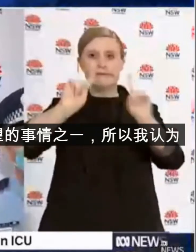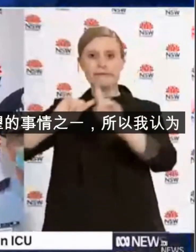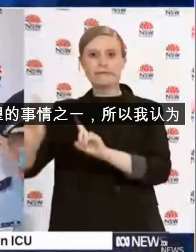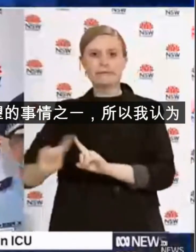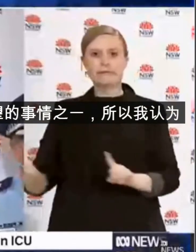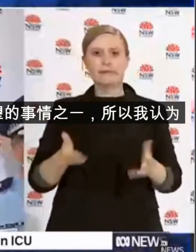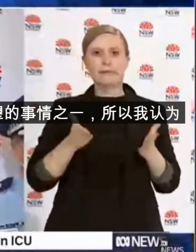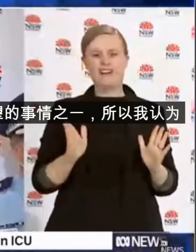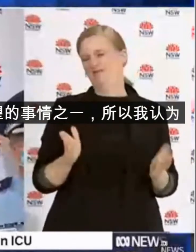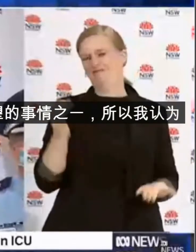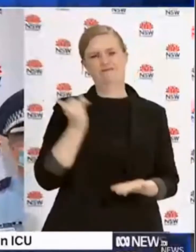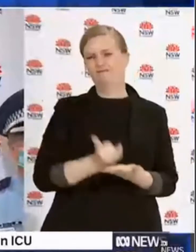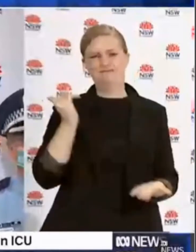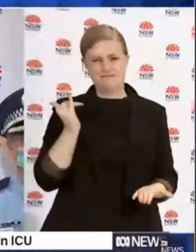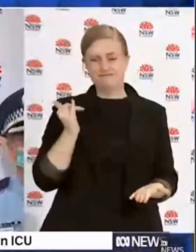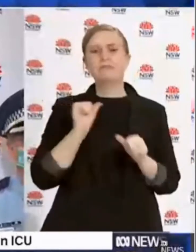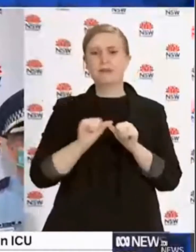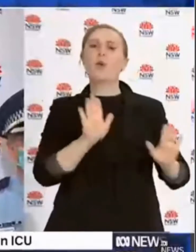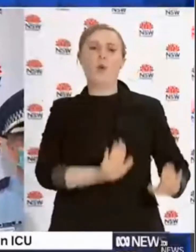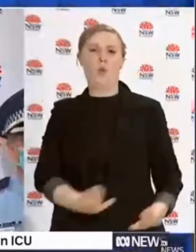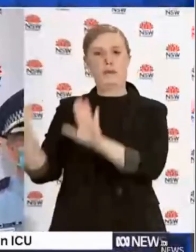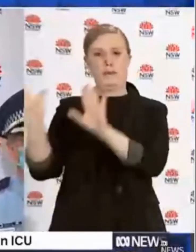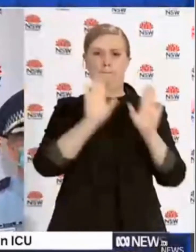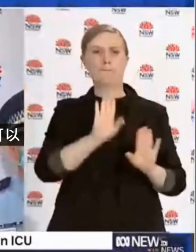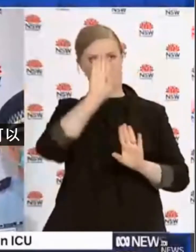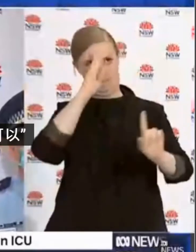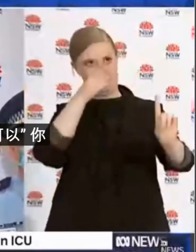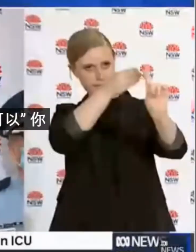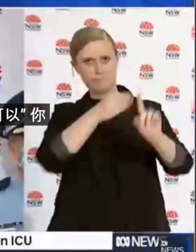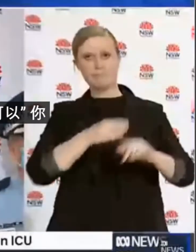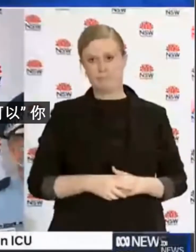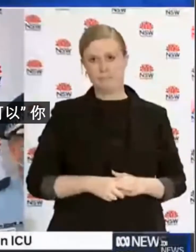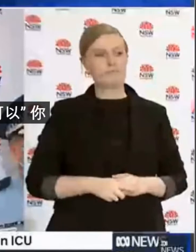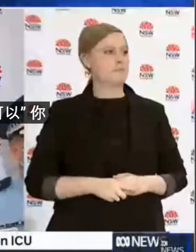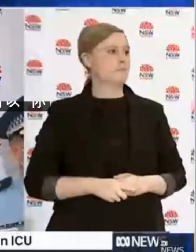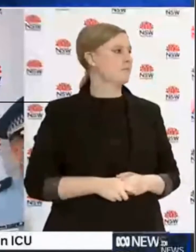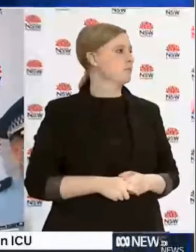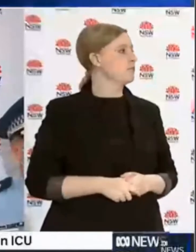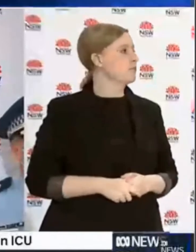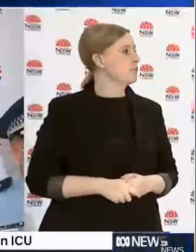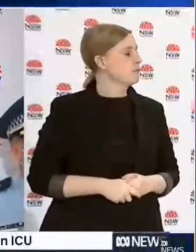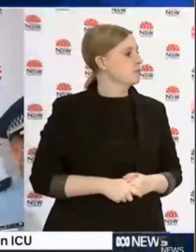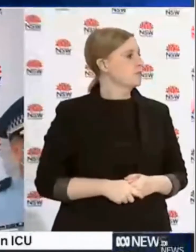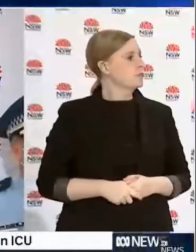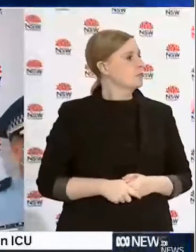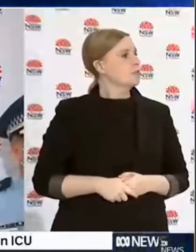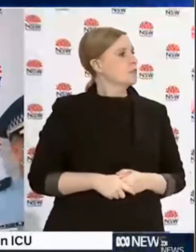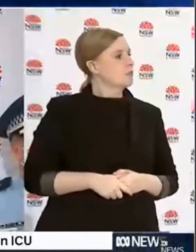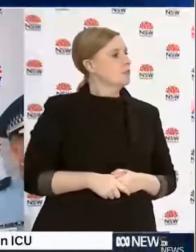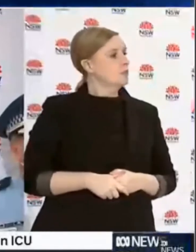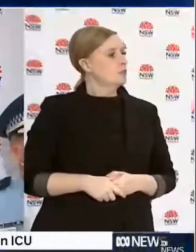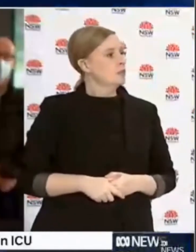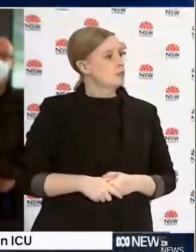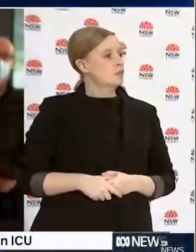differently. So I think it's a positive that there's been an agreement. Just on those closures. Sorry, can I do Jess first? Sure. Would you be able to give us an update on